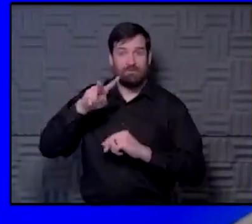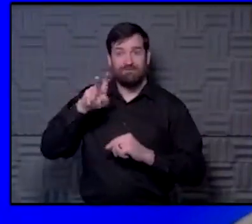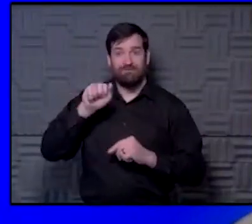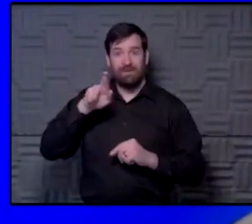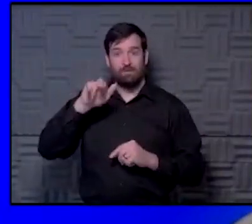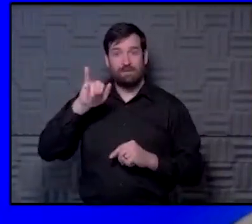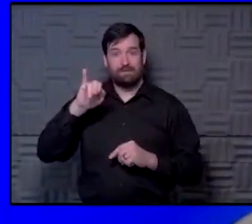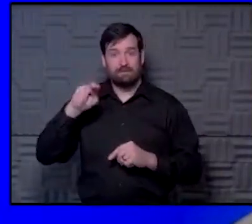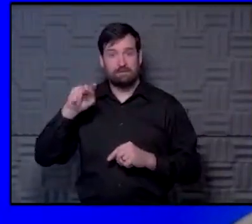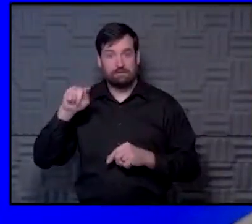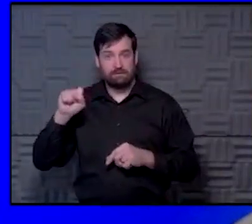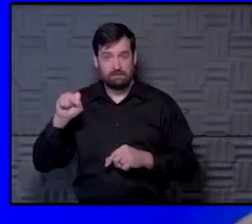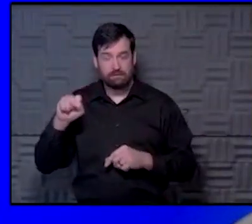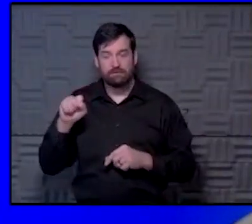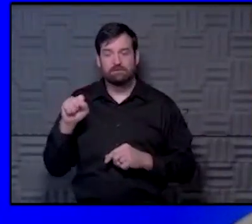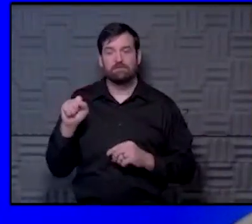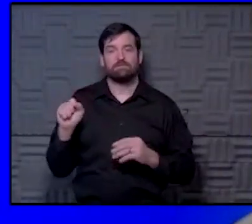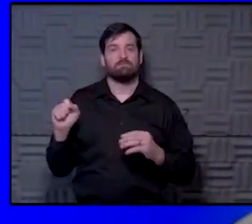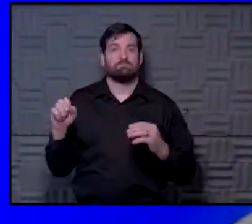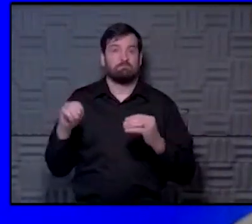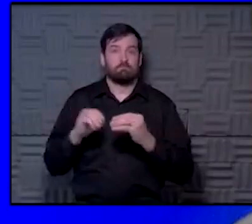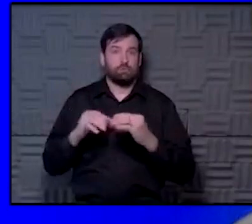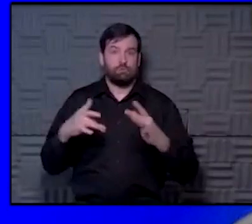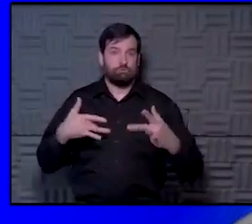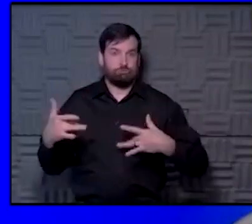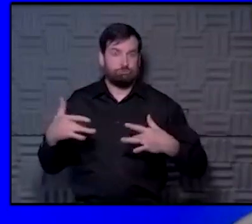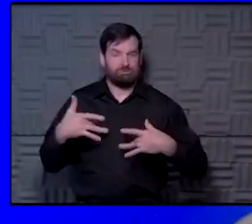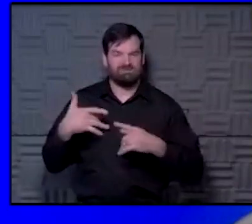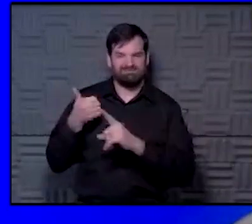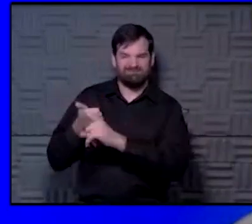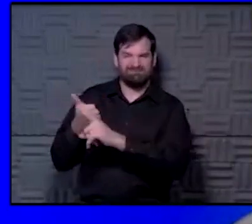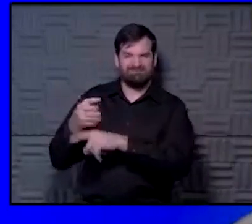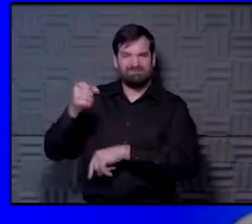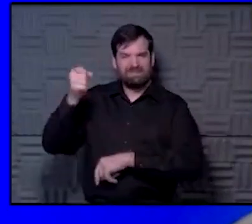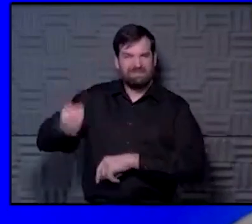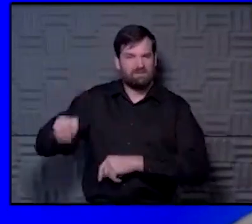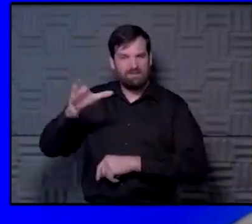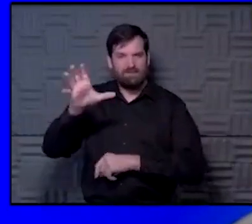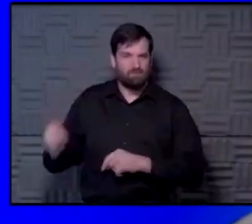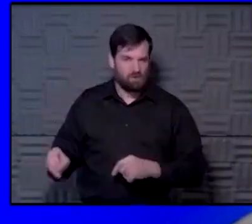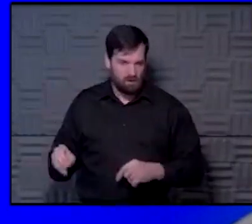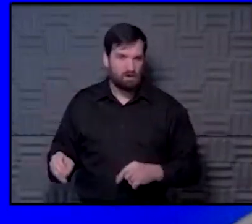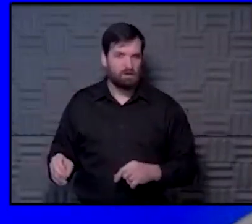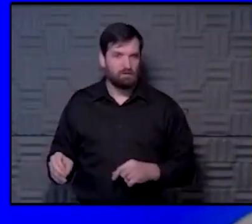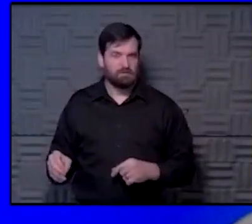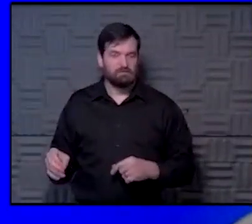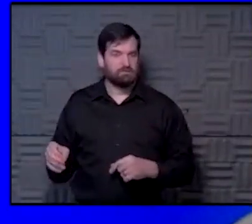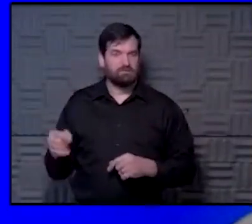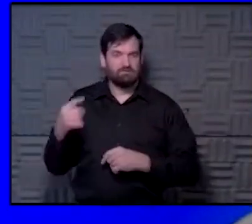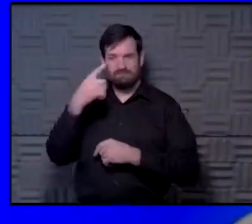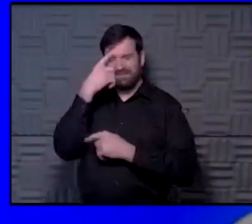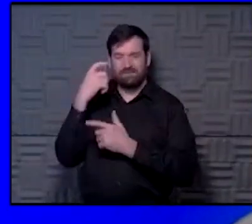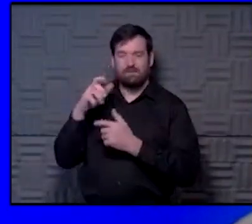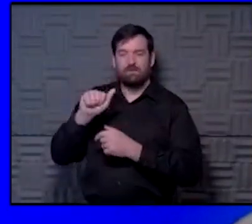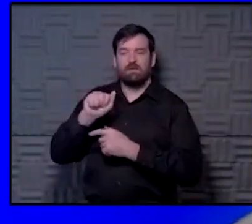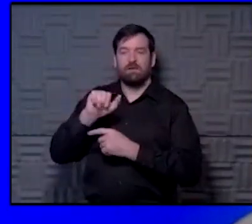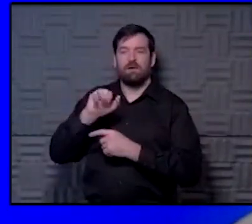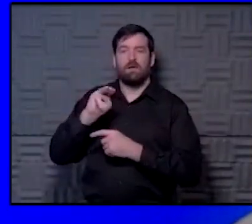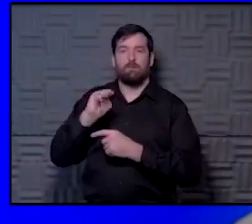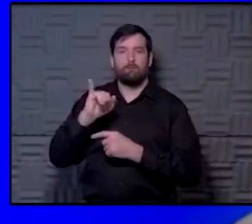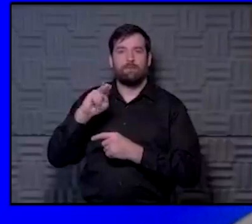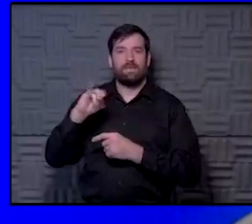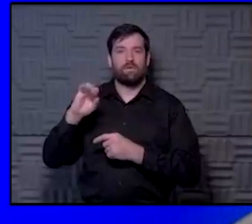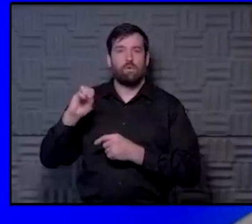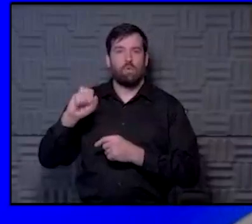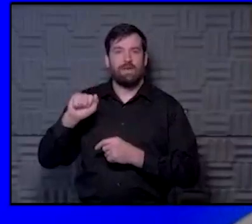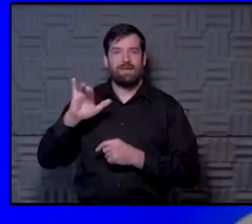looks like now is probably the most concerning one is that South Africa variant based on the changes in the amino acids there, especially in that